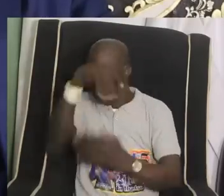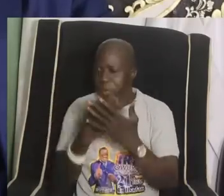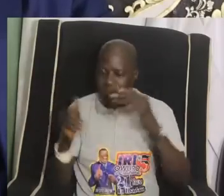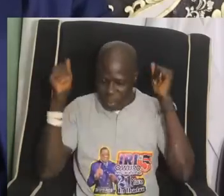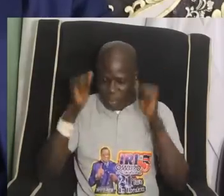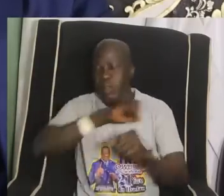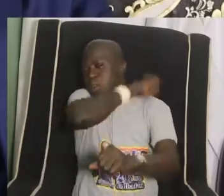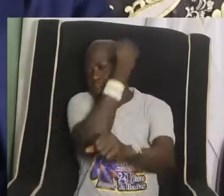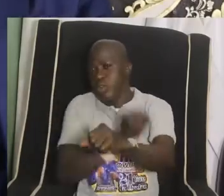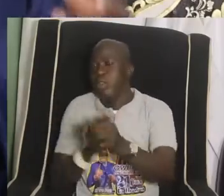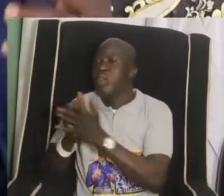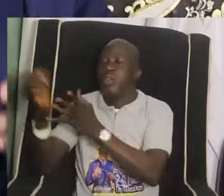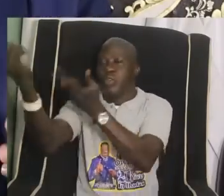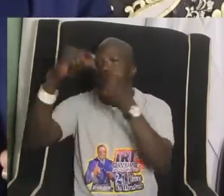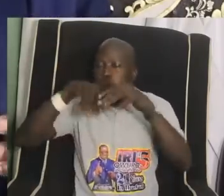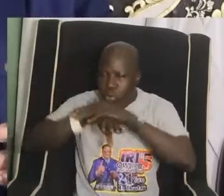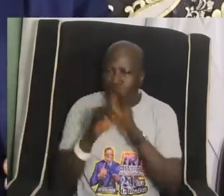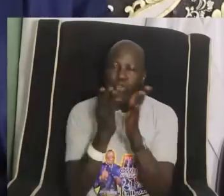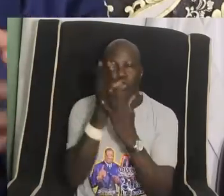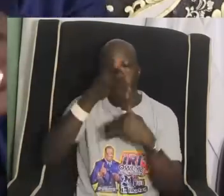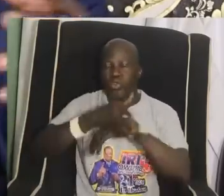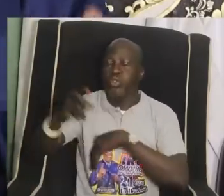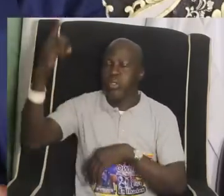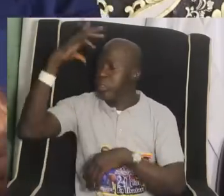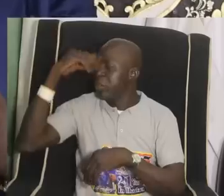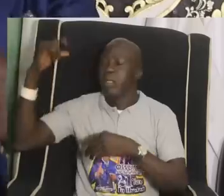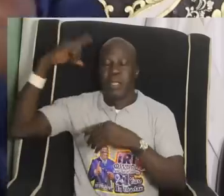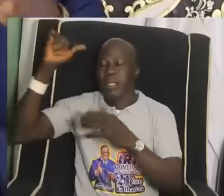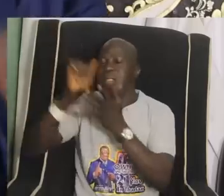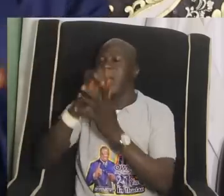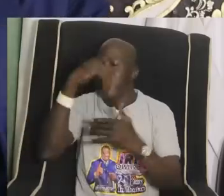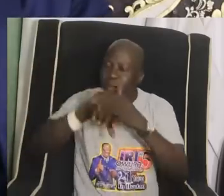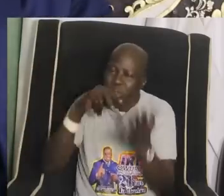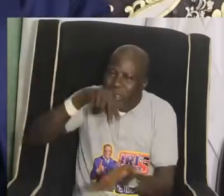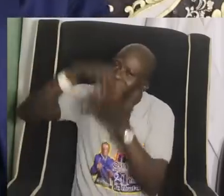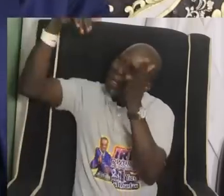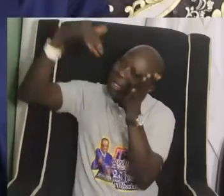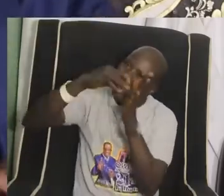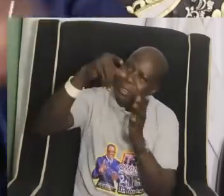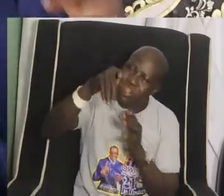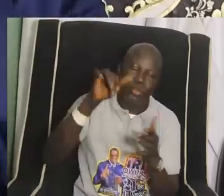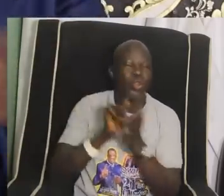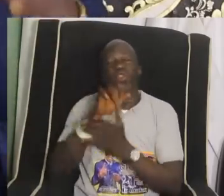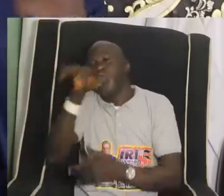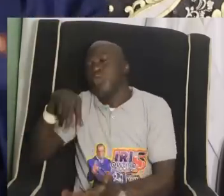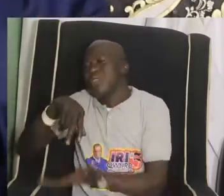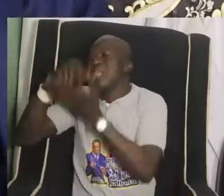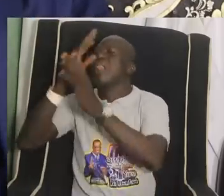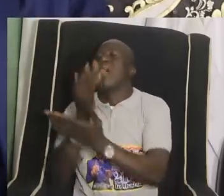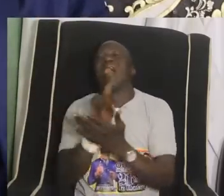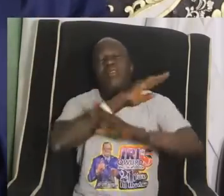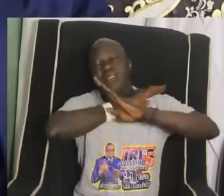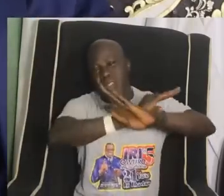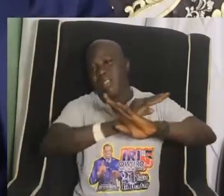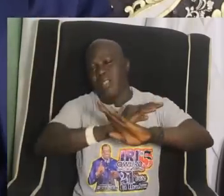every forces and authority to toju ala wole that comes into nightmare to wa fe dide bi alata that want to rise and against you to dide bi iwo ni that want to